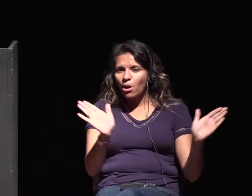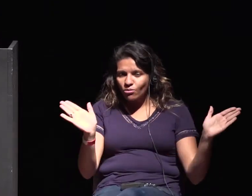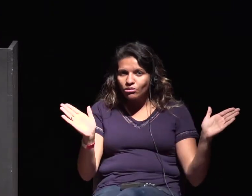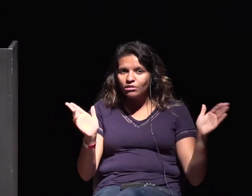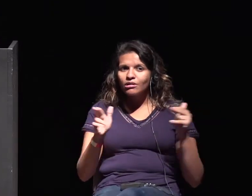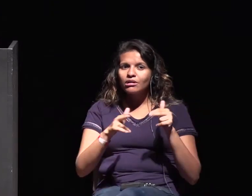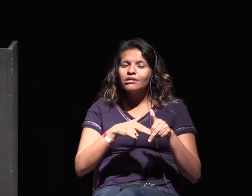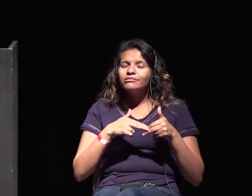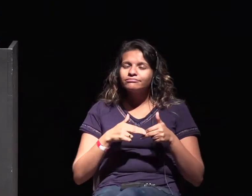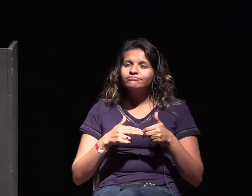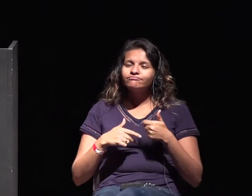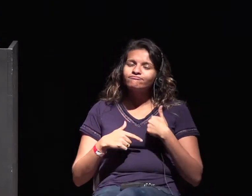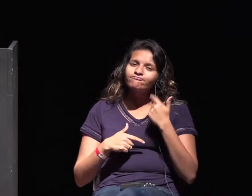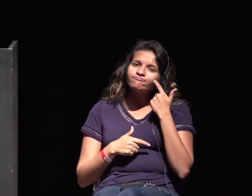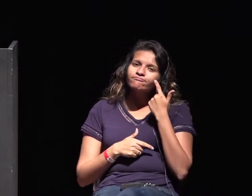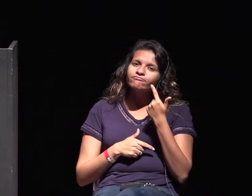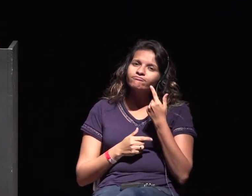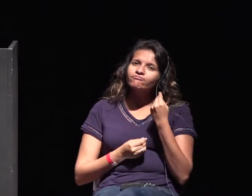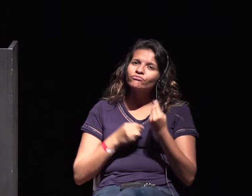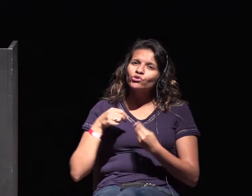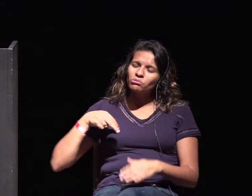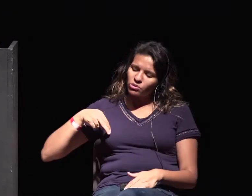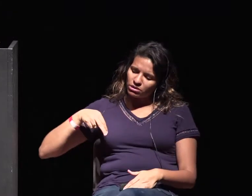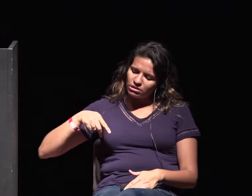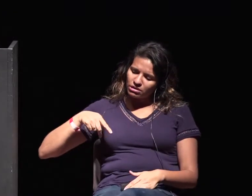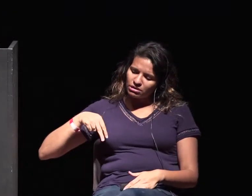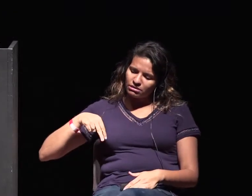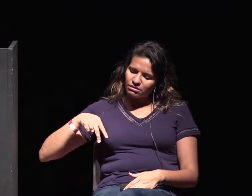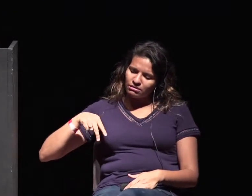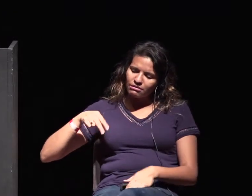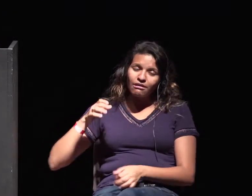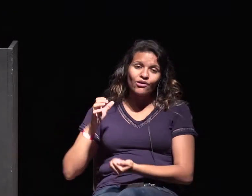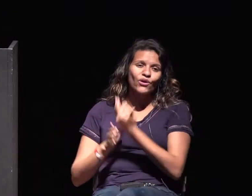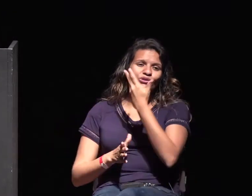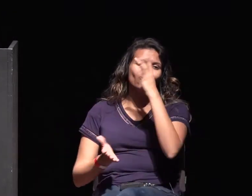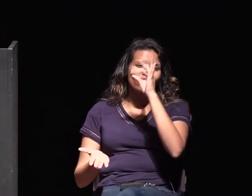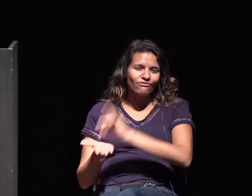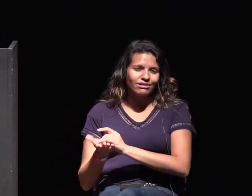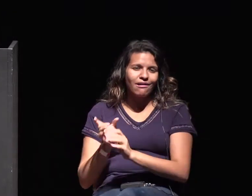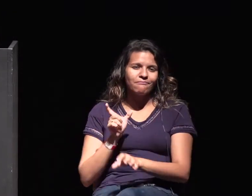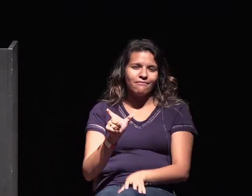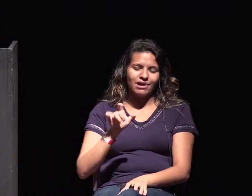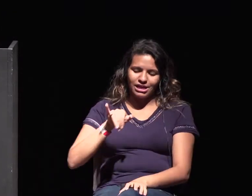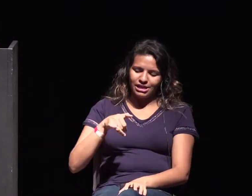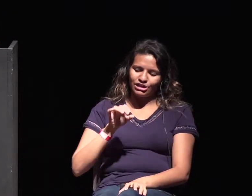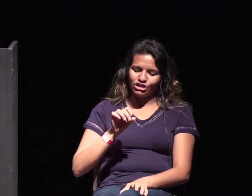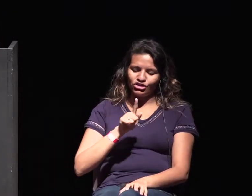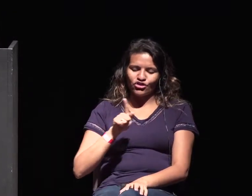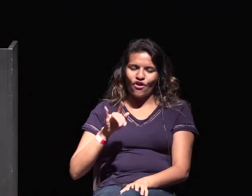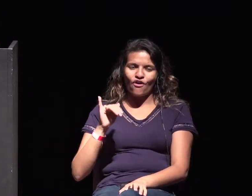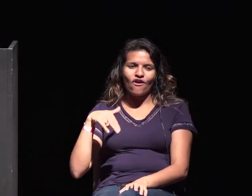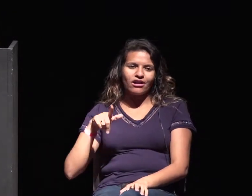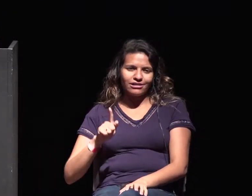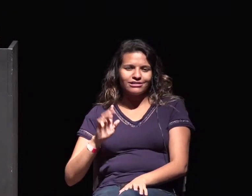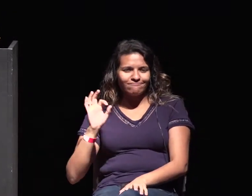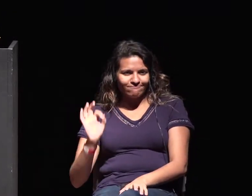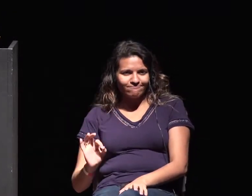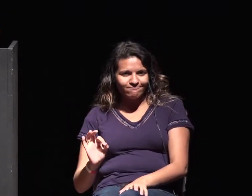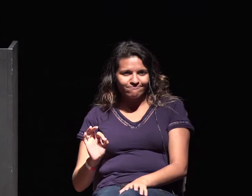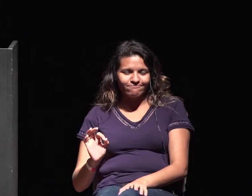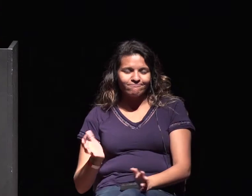dance and the emergence of jogging as a kind of institution right at this same moment.